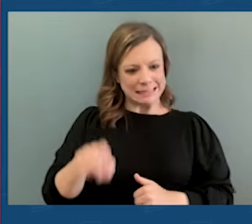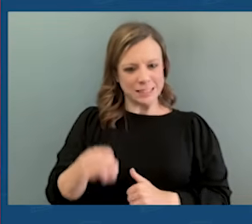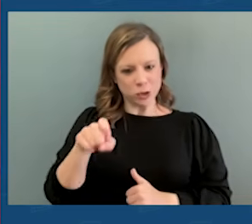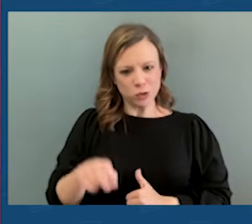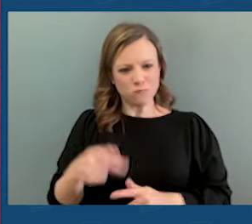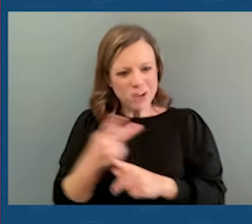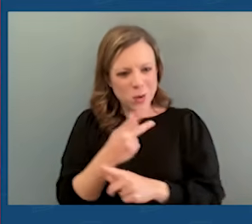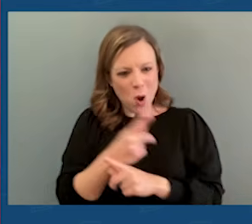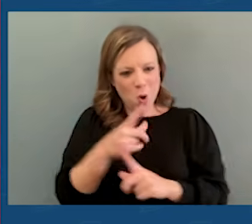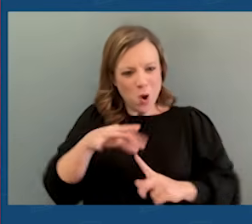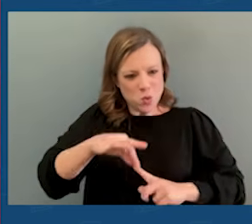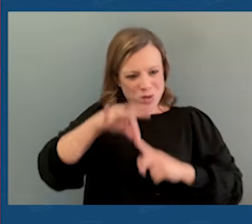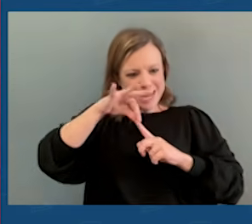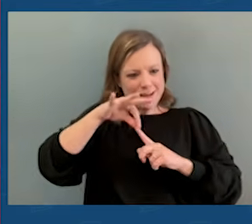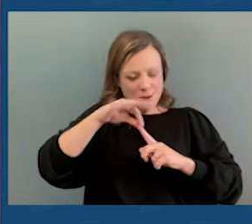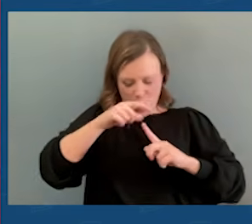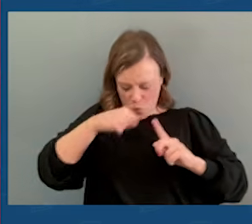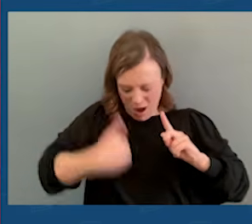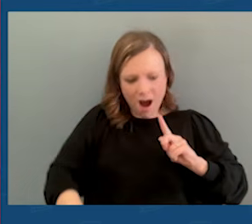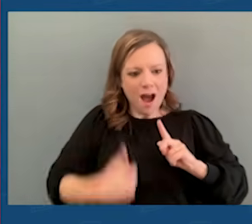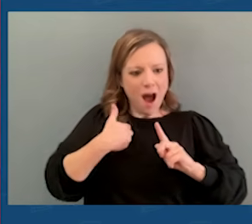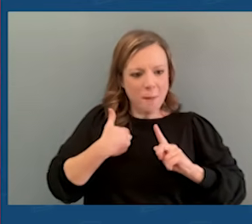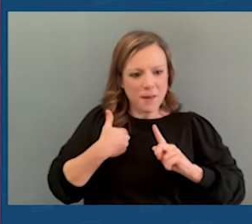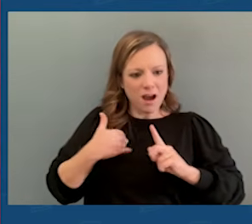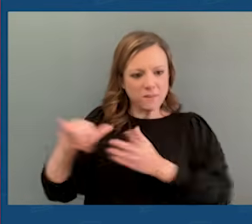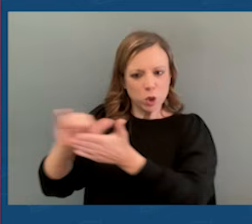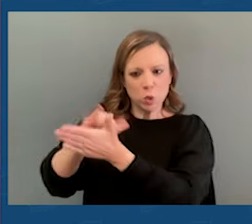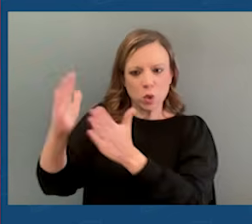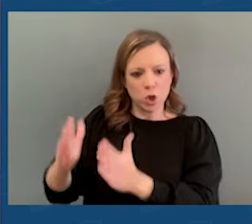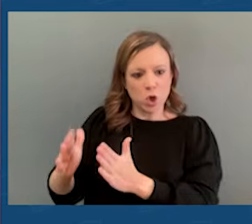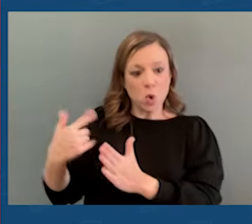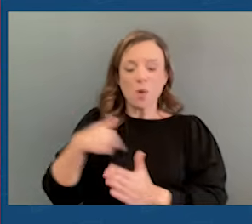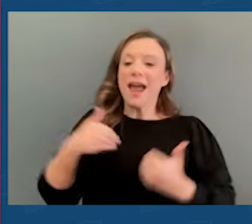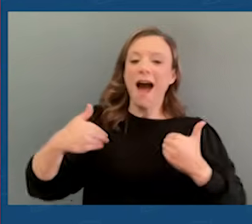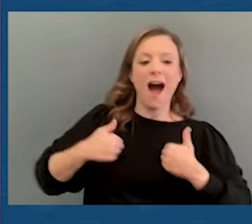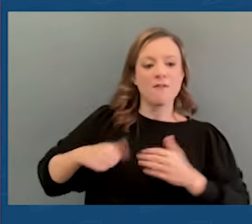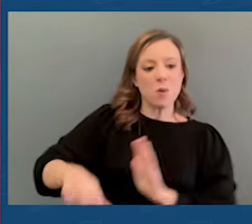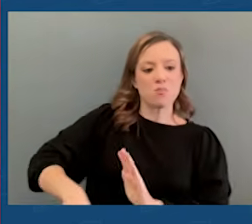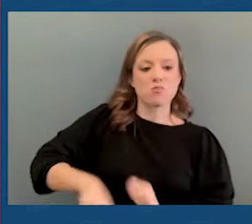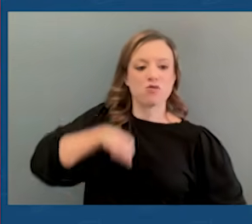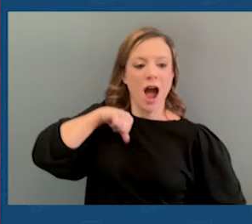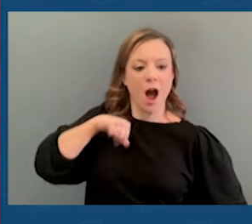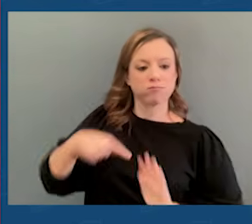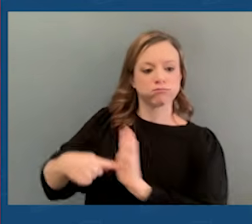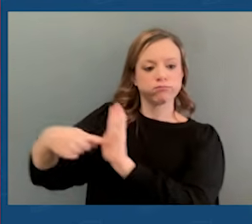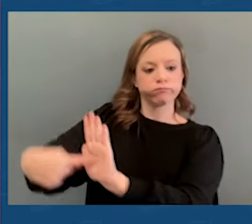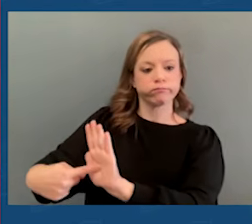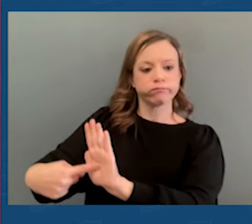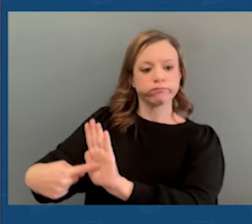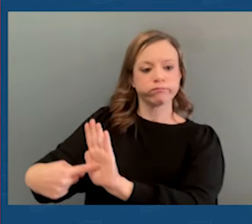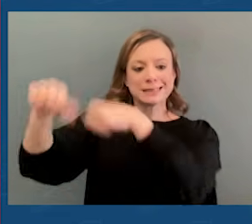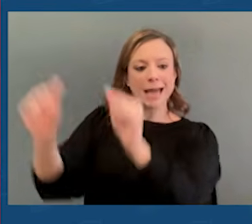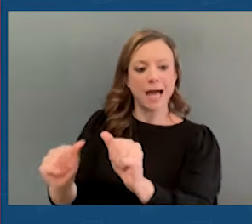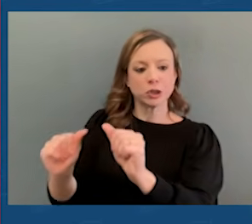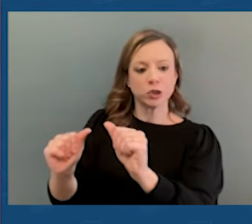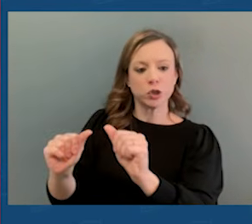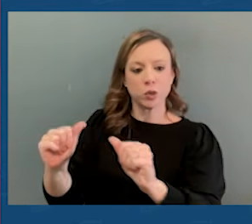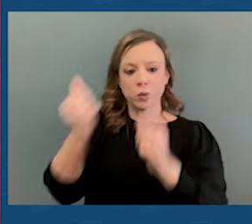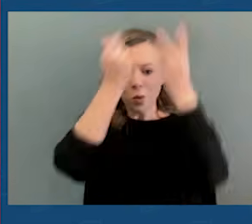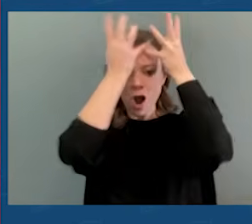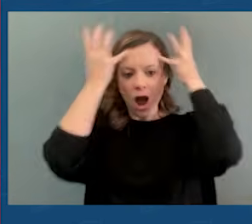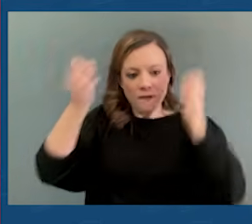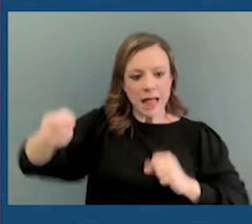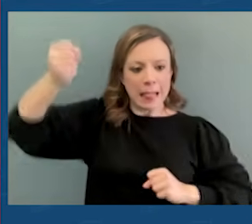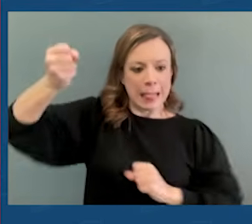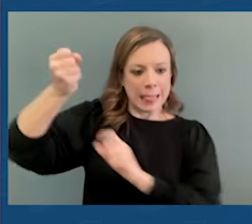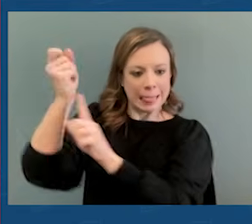We never forget we have a proud history in our harbor, the Statue of Liberty. So many impoverished immigrants sailed past it seeking